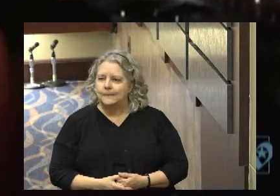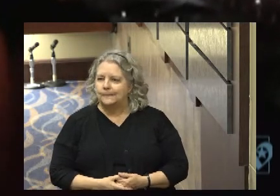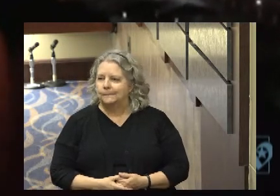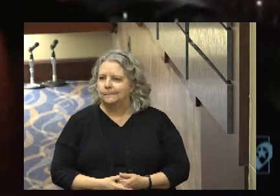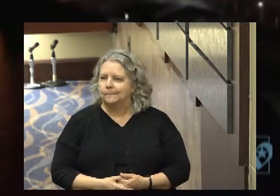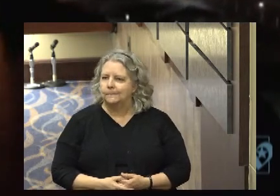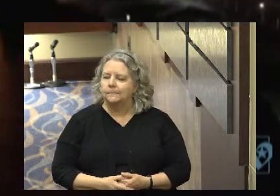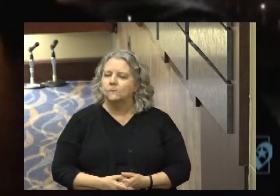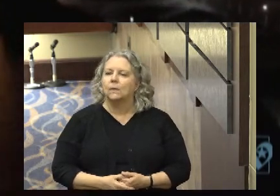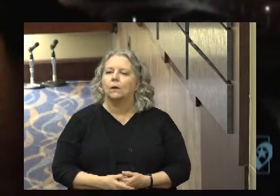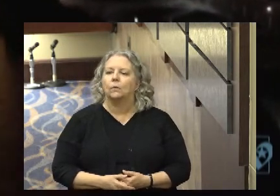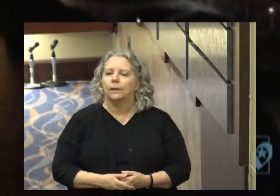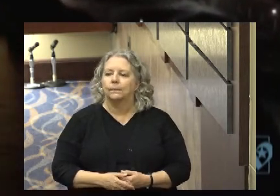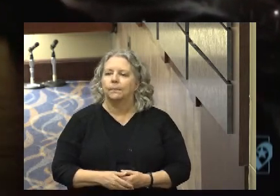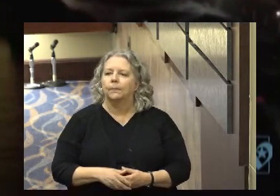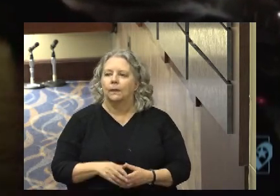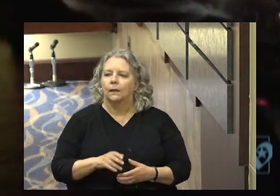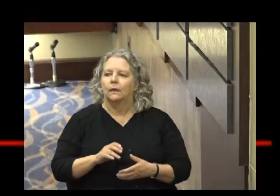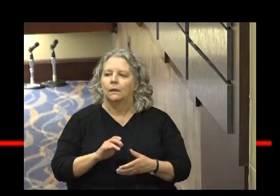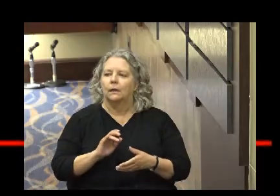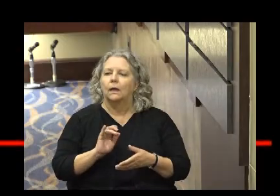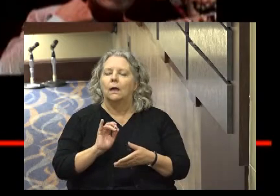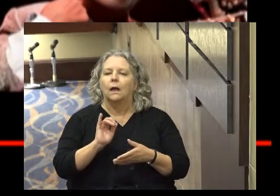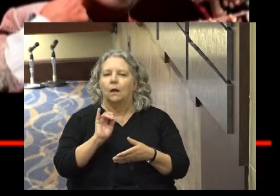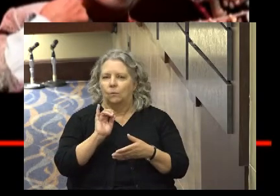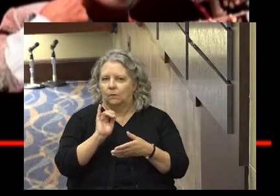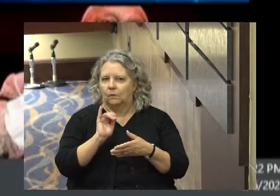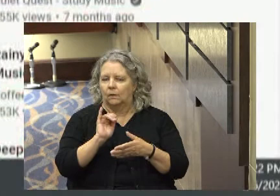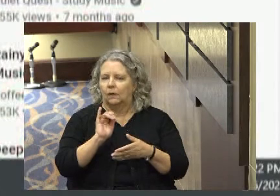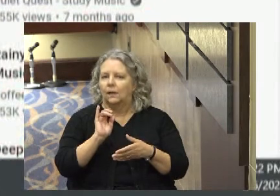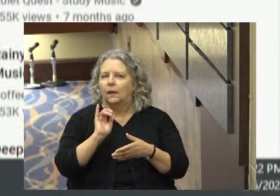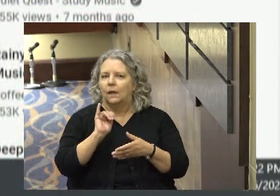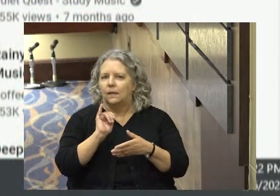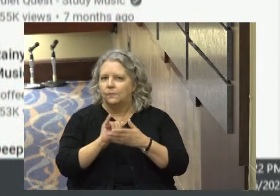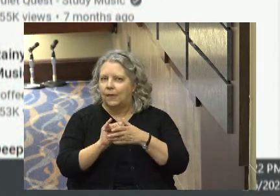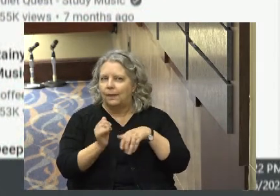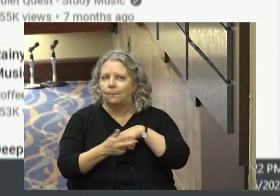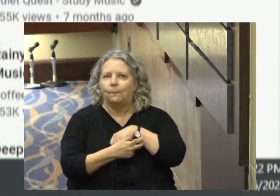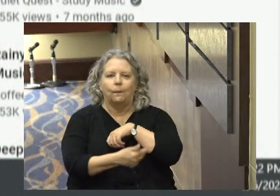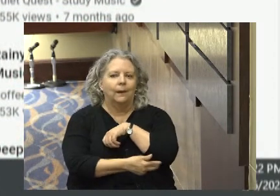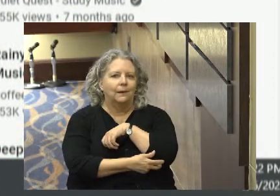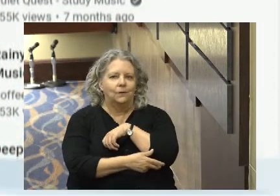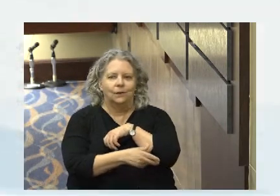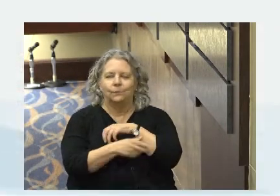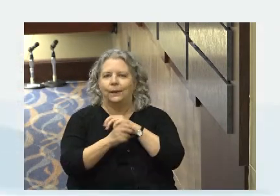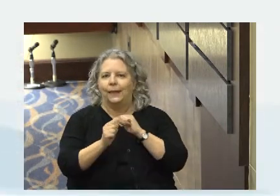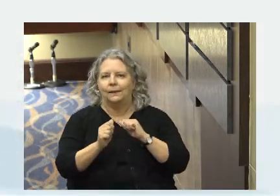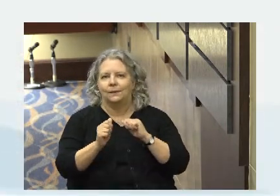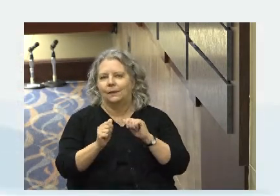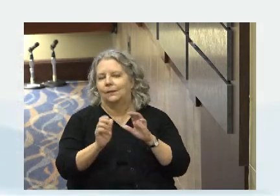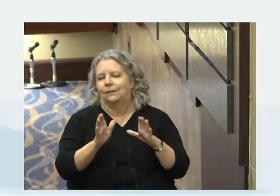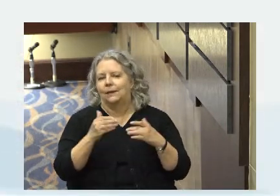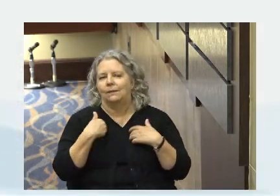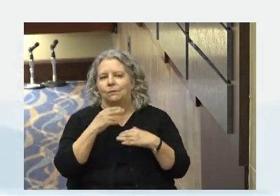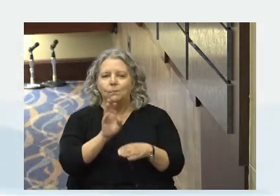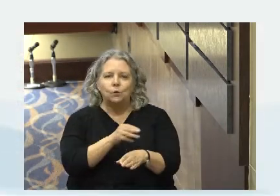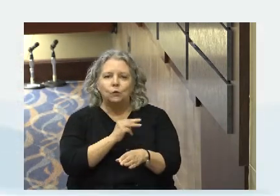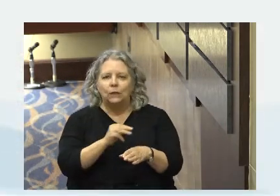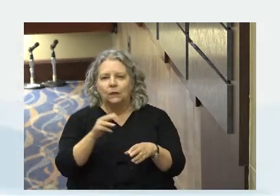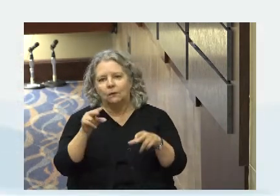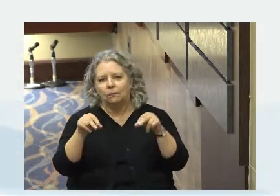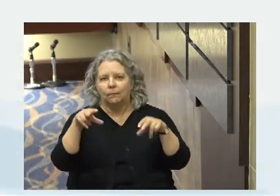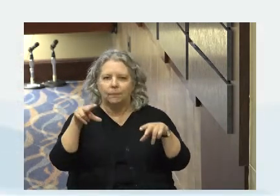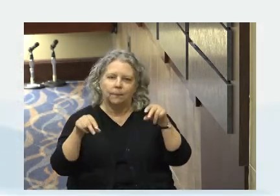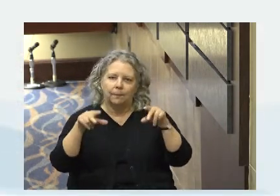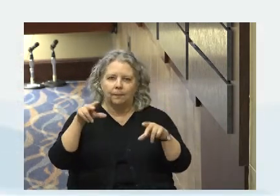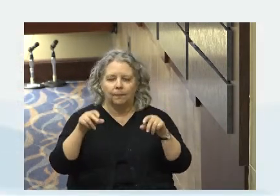This particular bridge can be coordinated to music and can do all kinds of fancy things, but as I said, that's